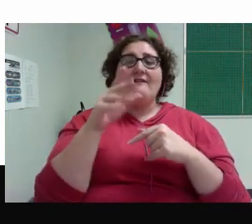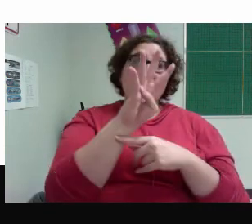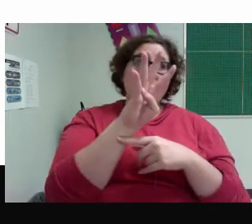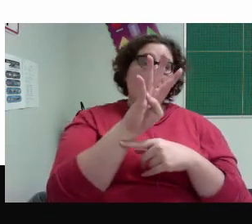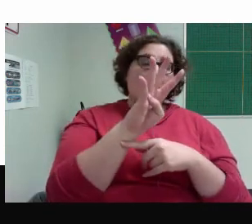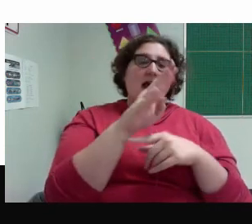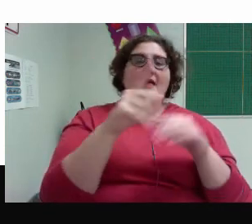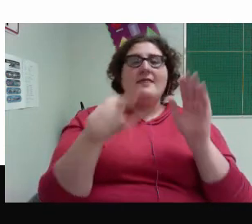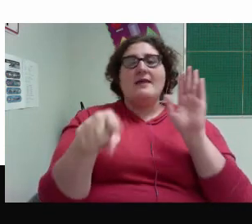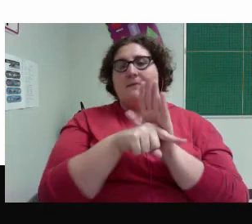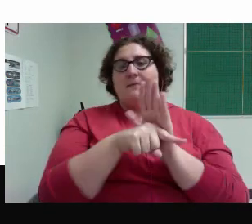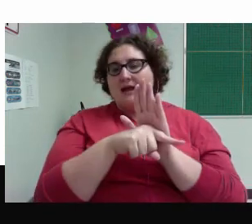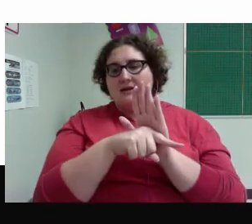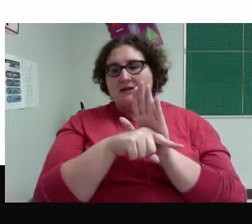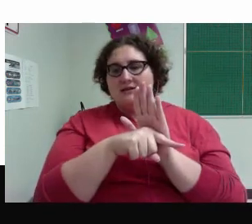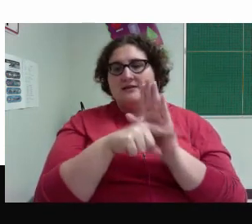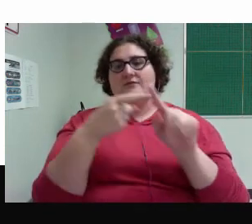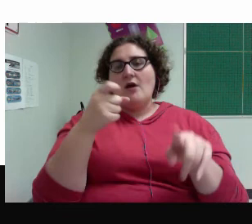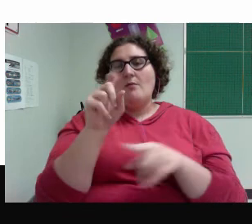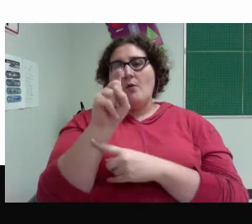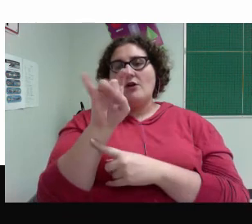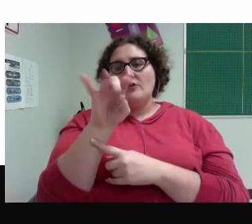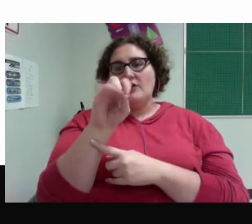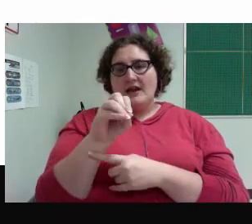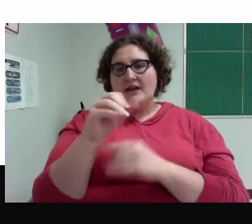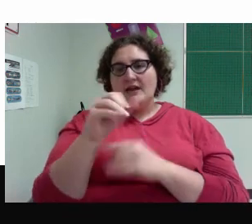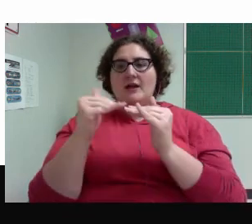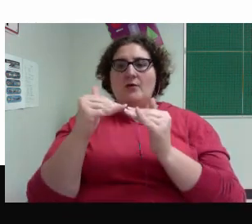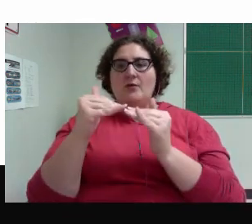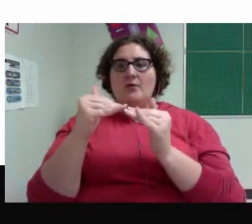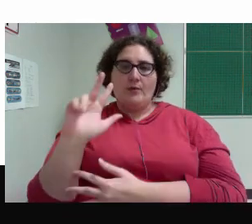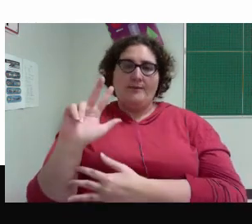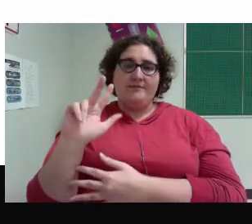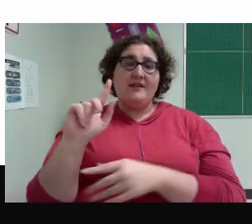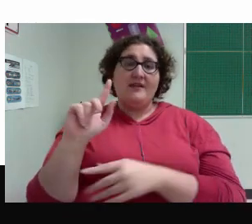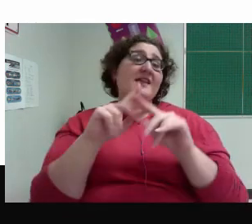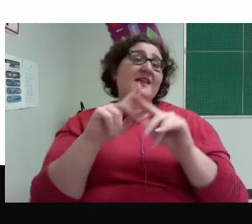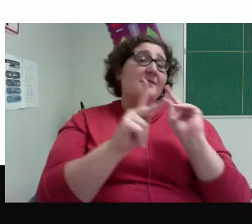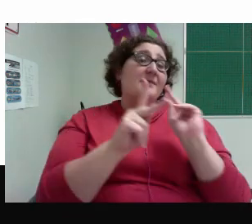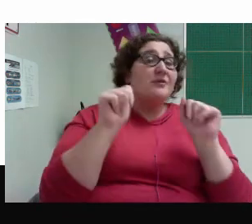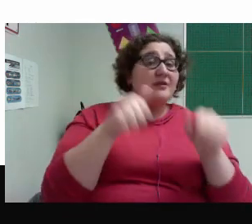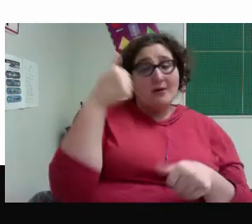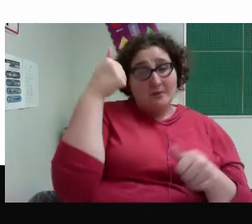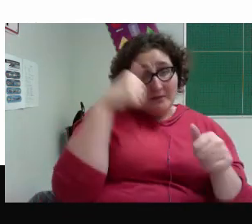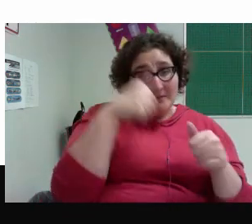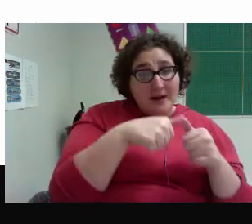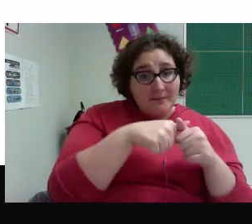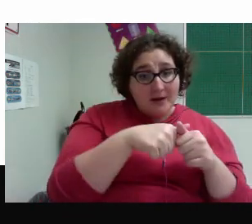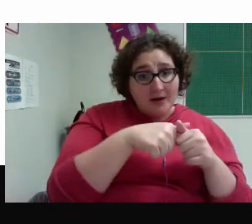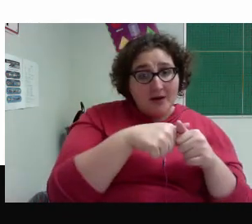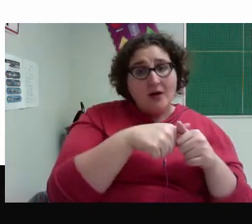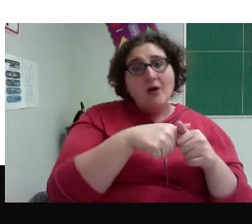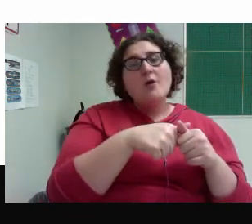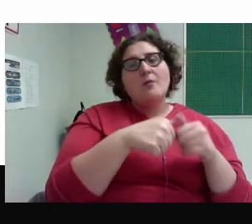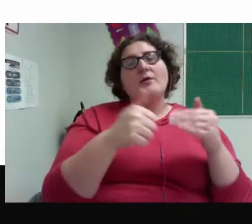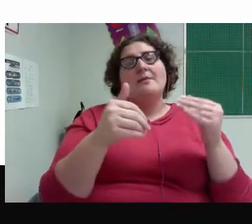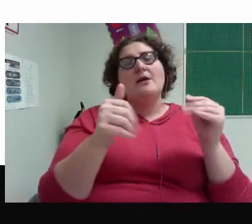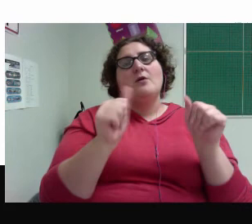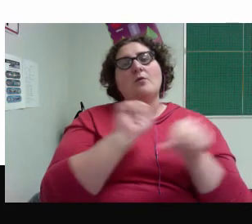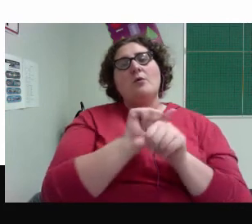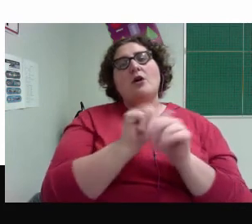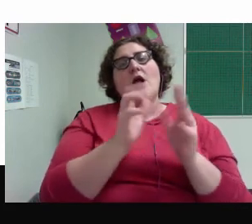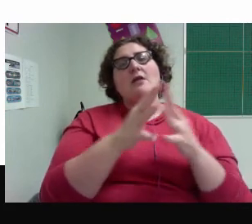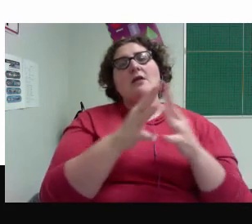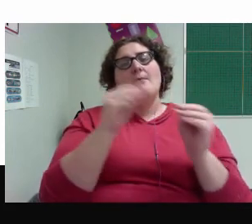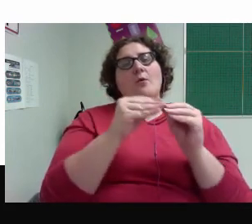for angle 4 and subtracting it from 180 and get angle 3. The people that can remember this theorem will do their work